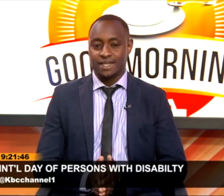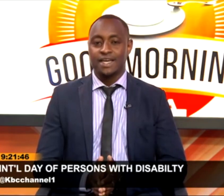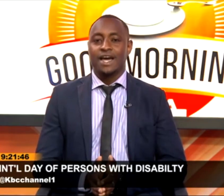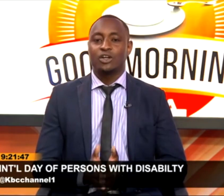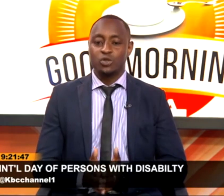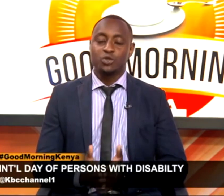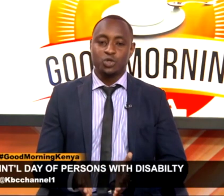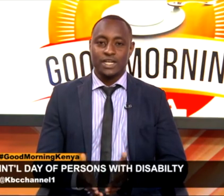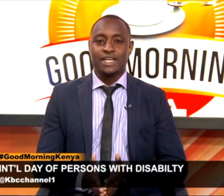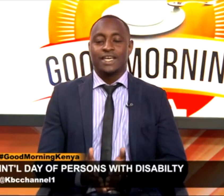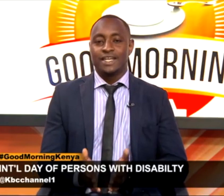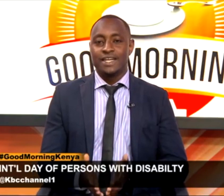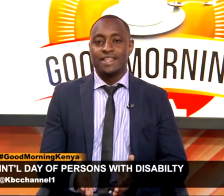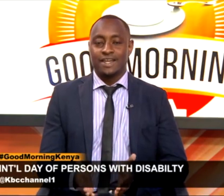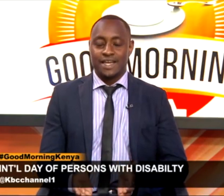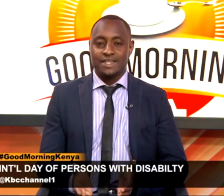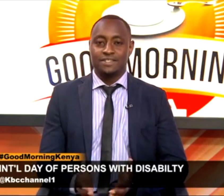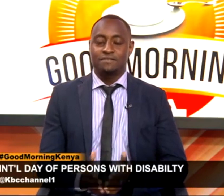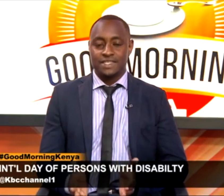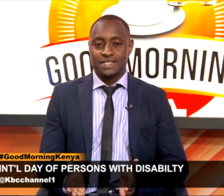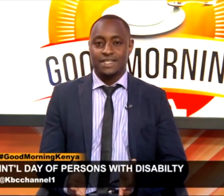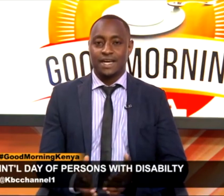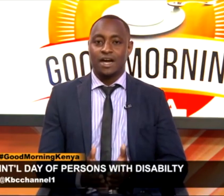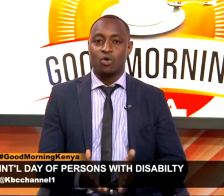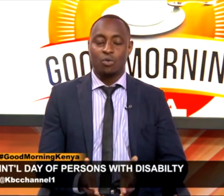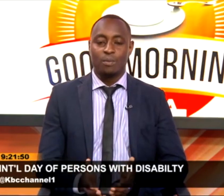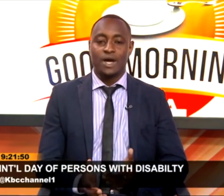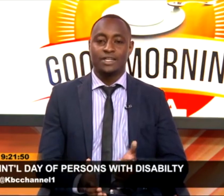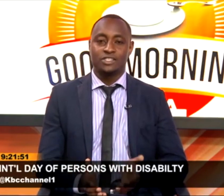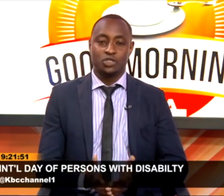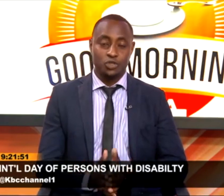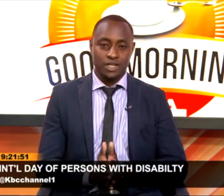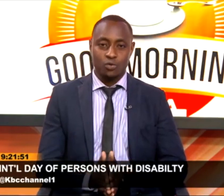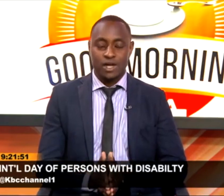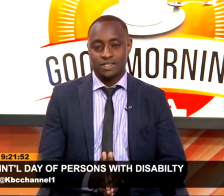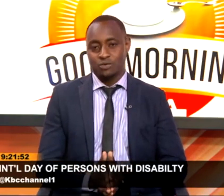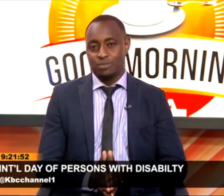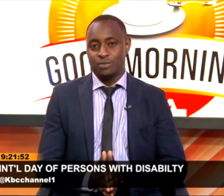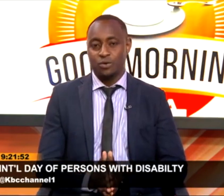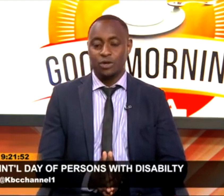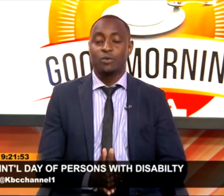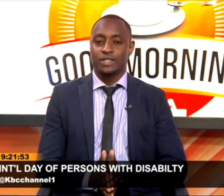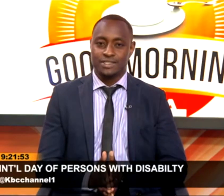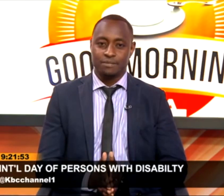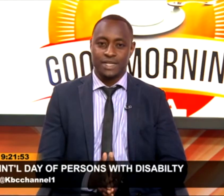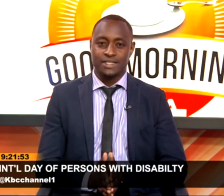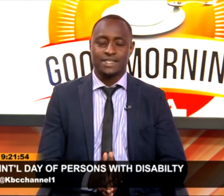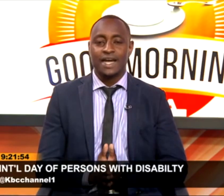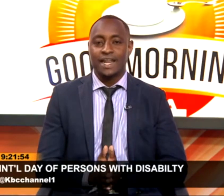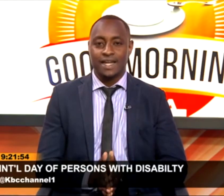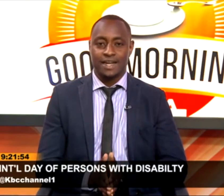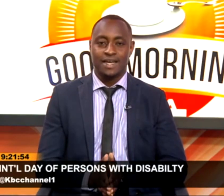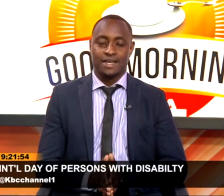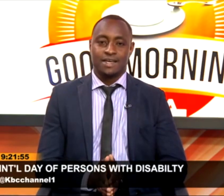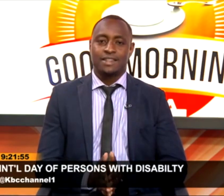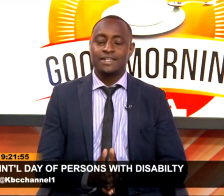at the center, okay. and also join in any other reality. Visit a home, an institution that works with people with disabilities,